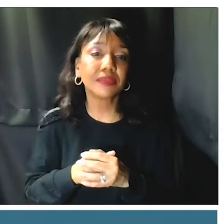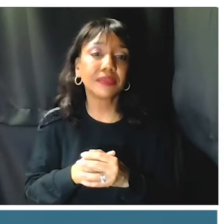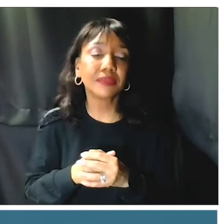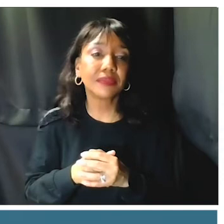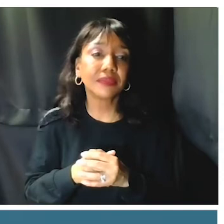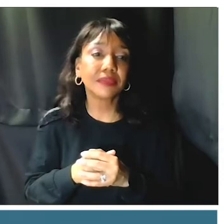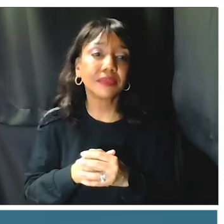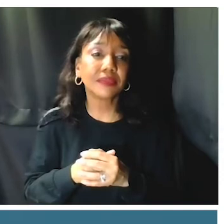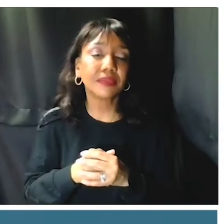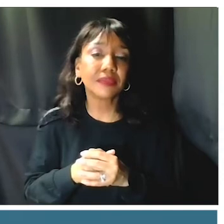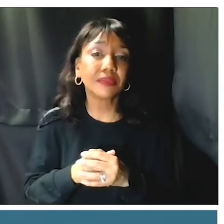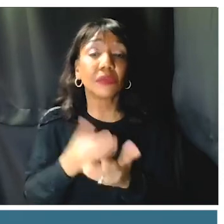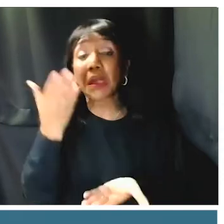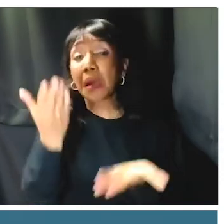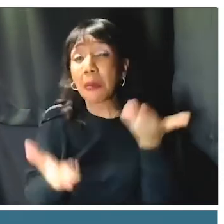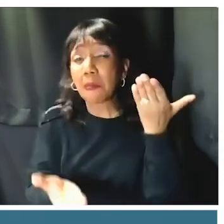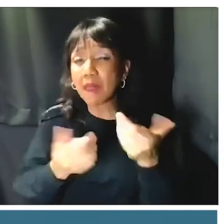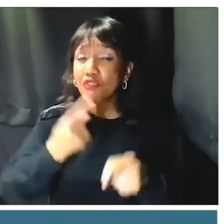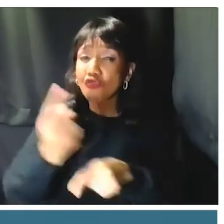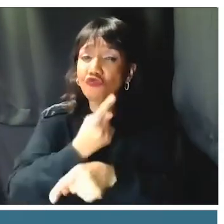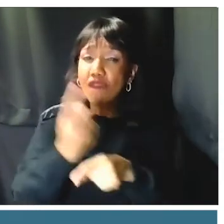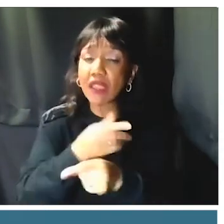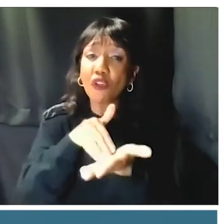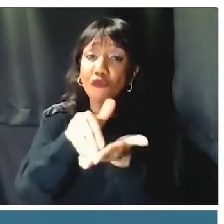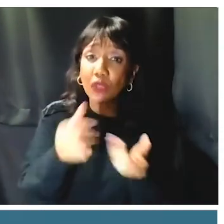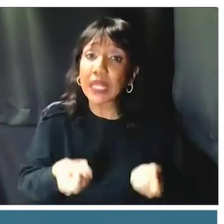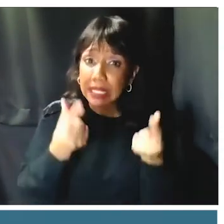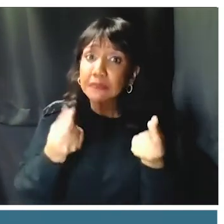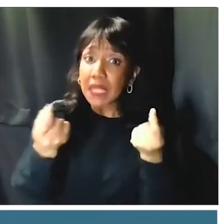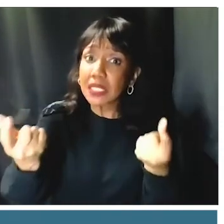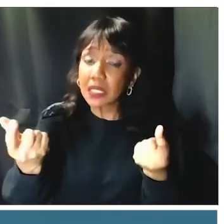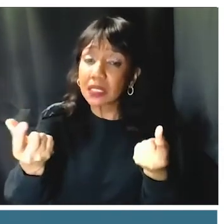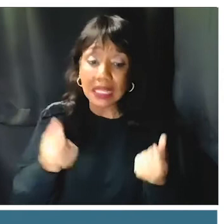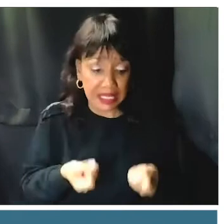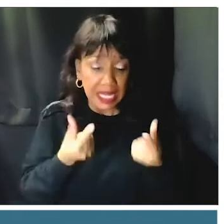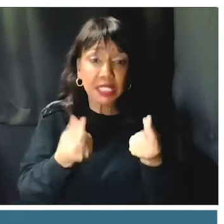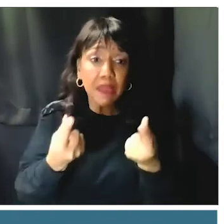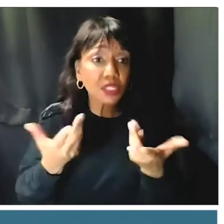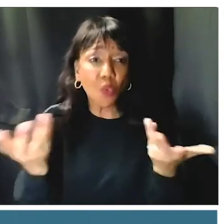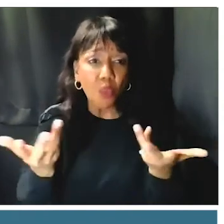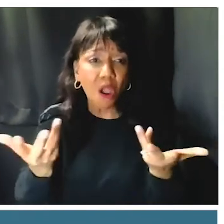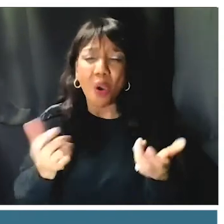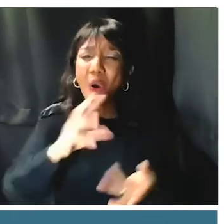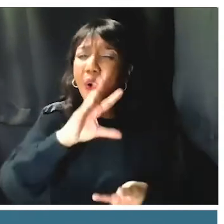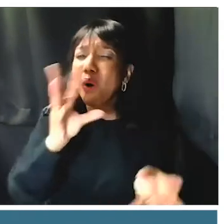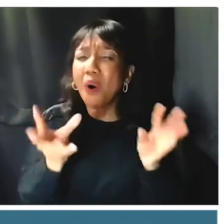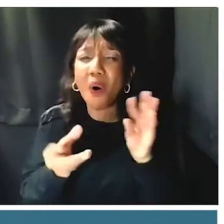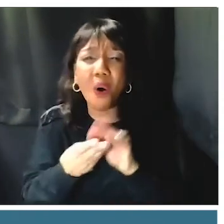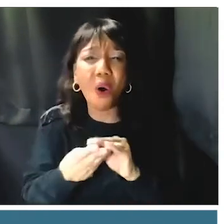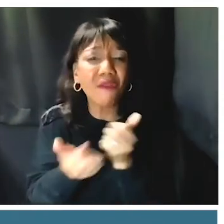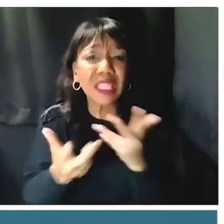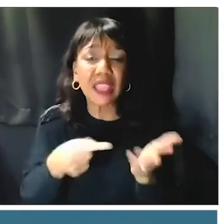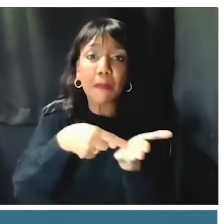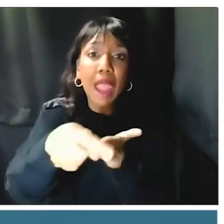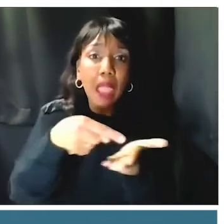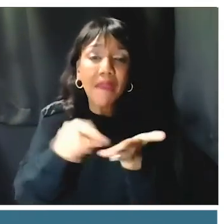notepaper appears on the right. You may have regular or frequent expenses. These expenses include all of your expenses that must